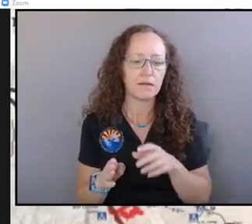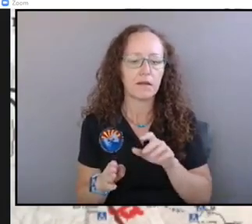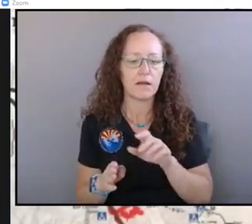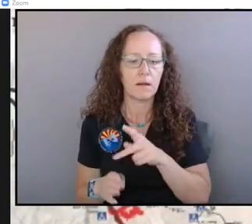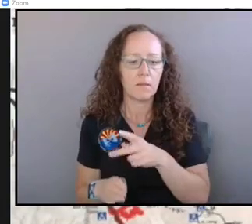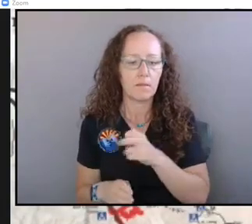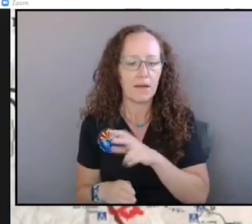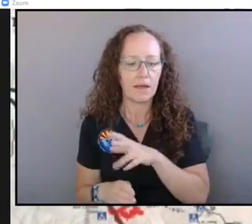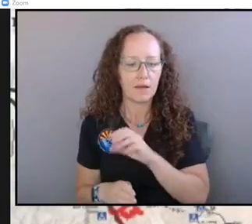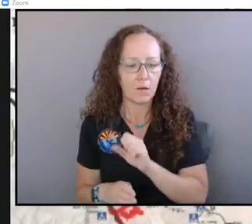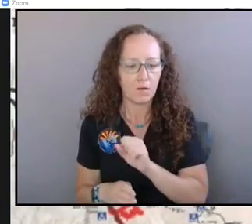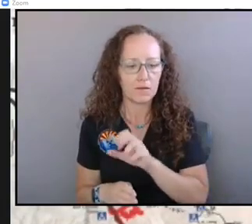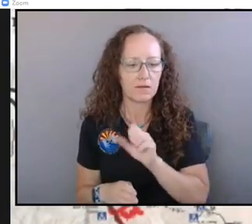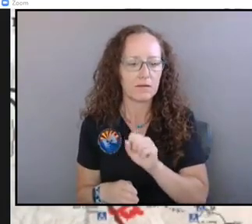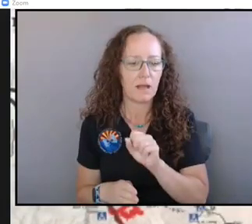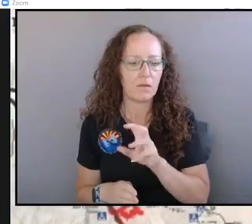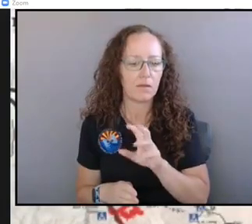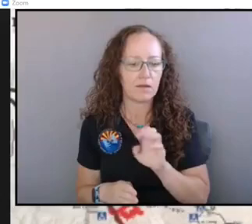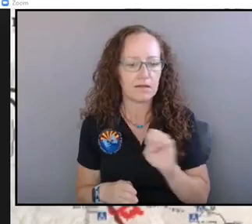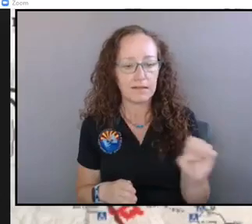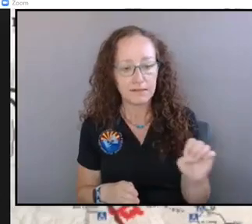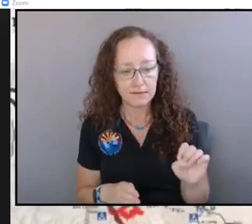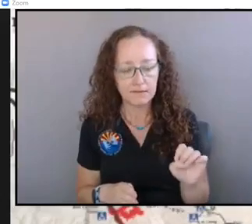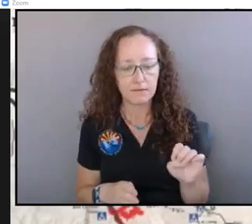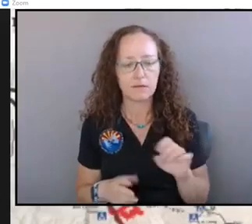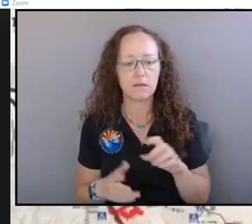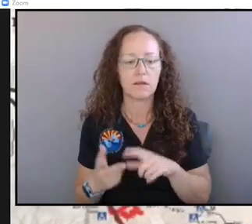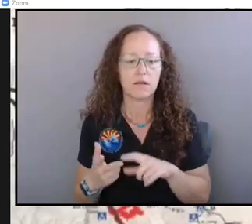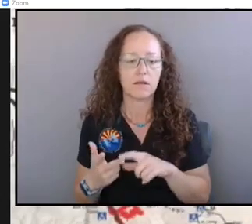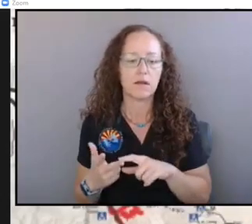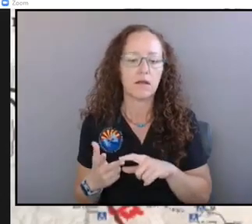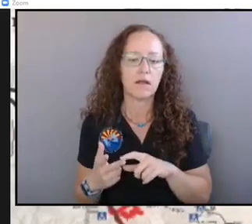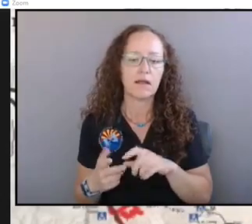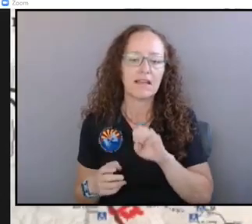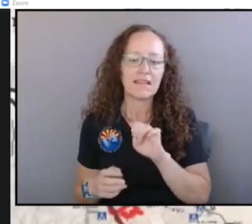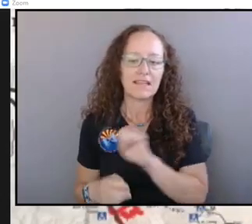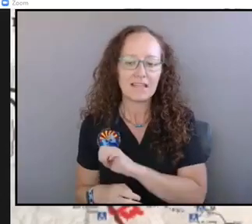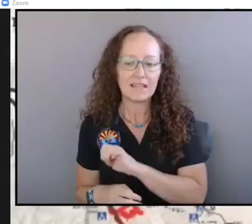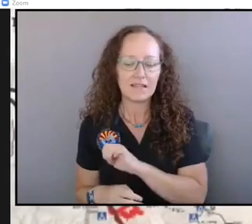Pecos Southeast, and then East Pecos North and East Pecos South. So